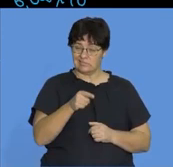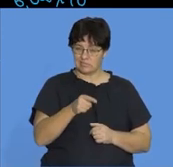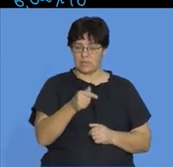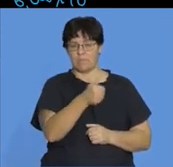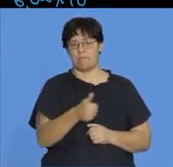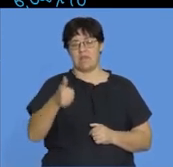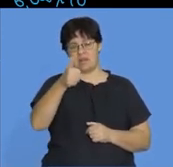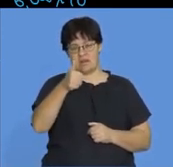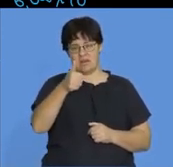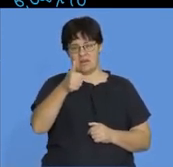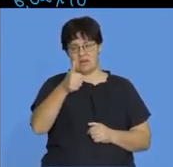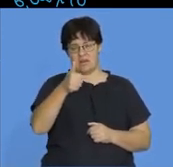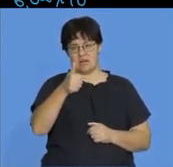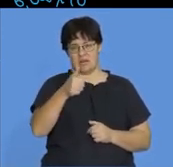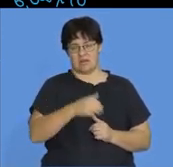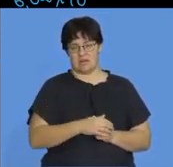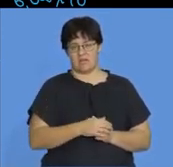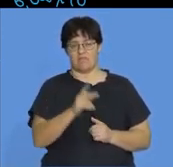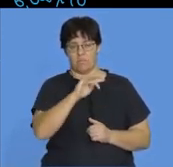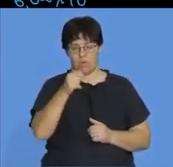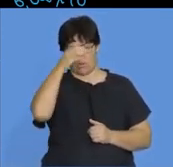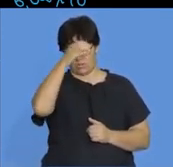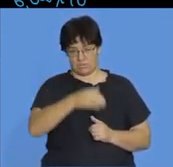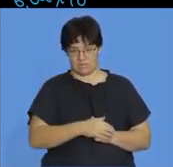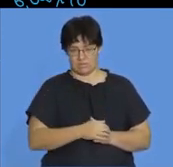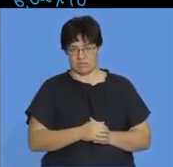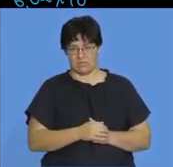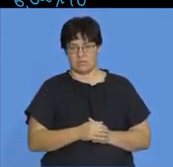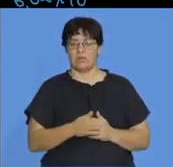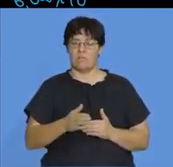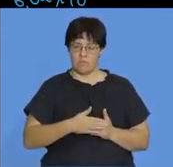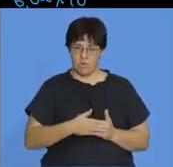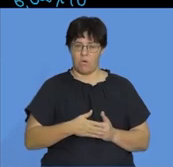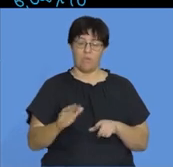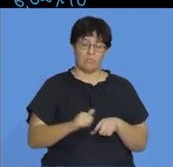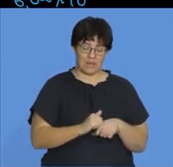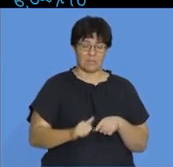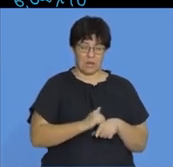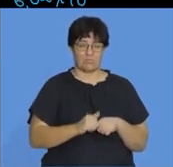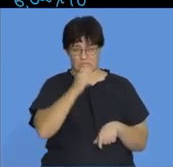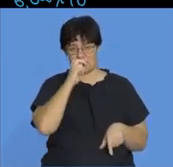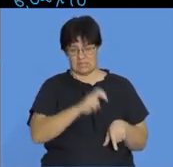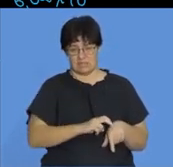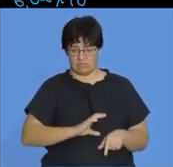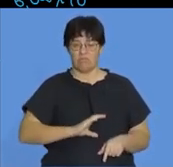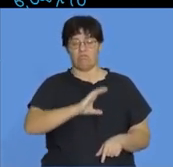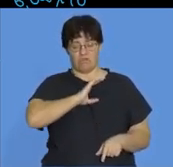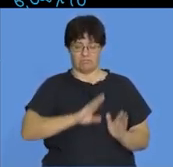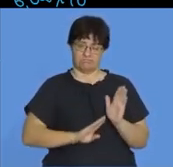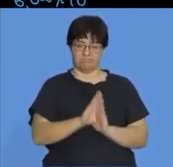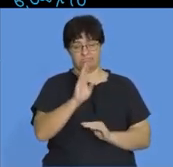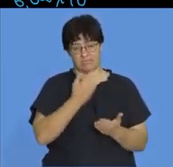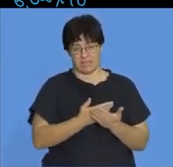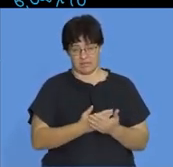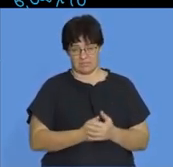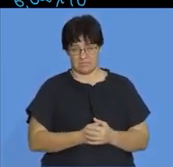okay, these are the main things, you know, in terms of the mole concept, but there is more. A lot of practice will actually boost